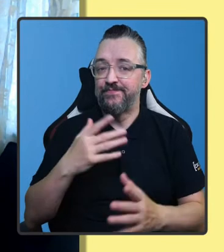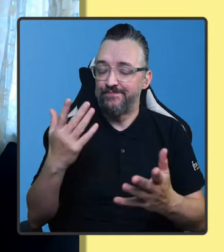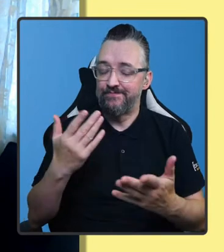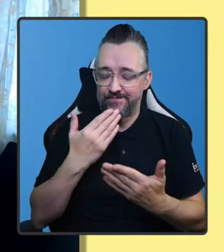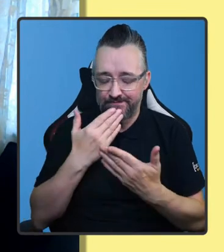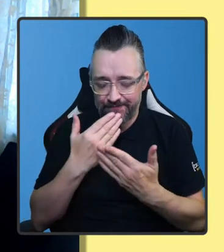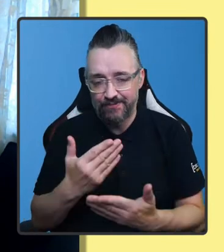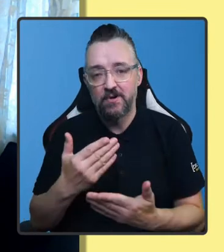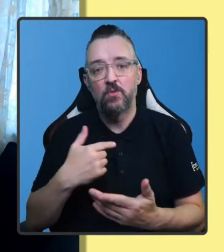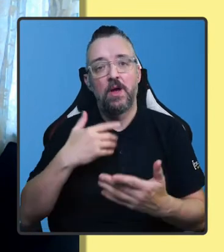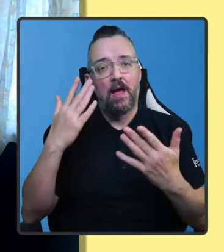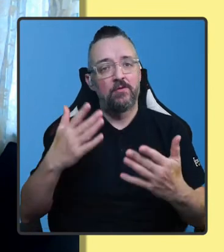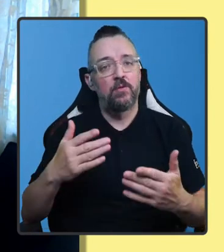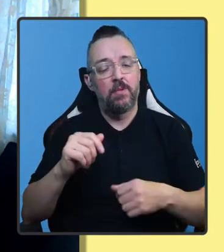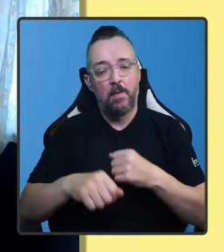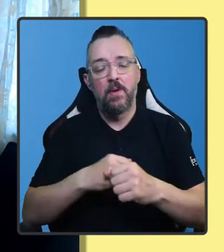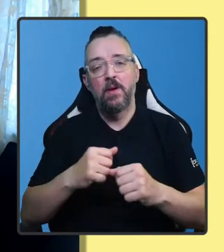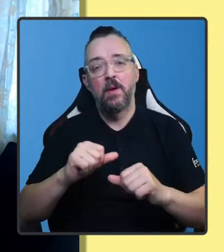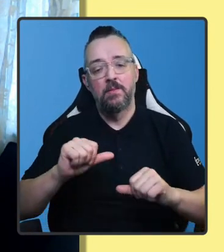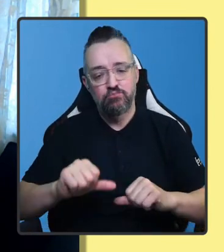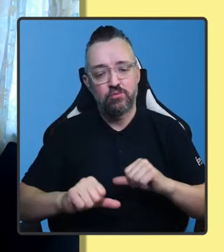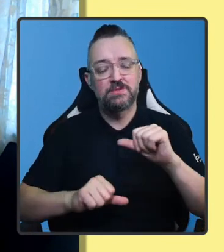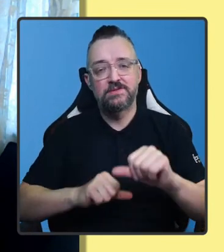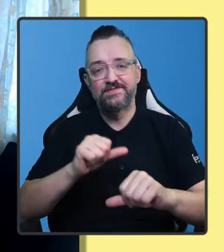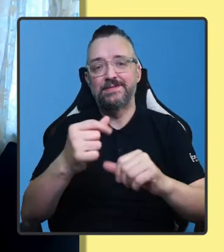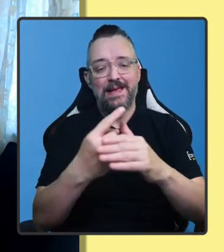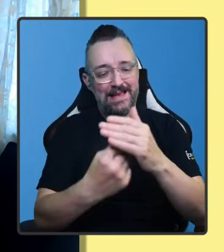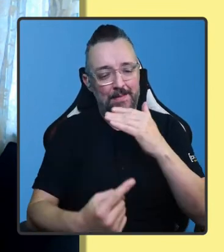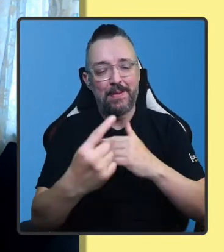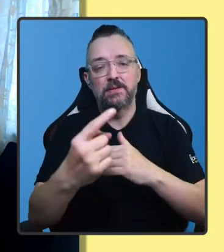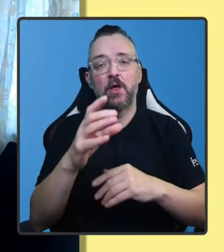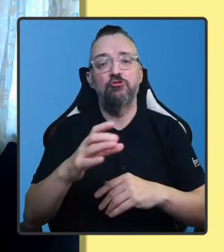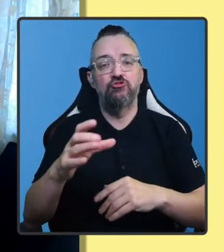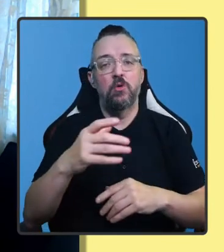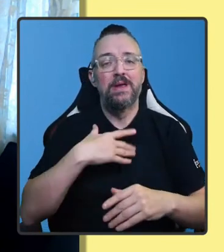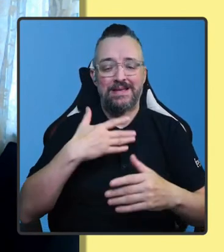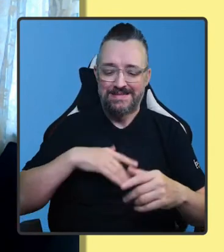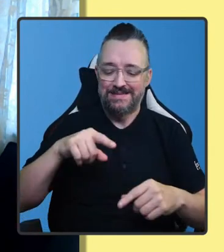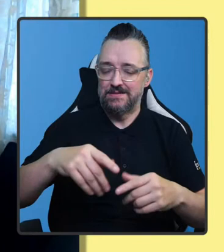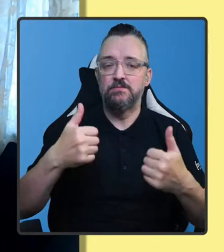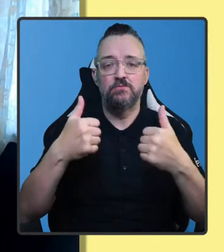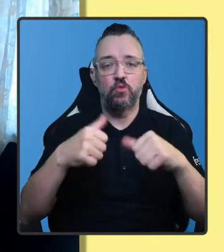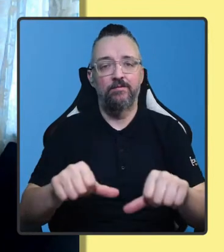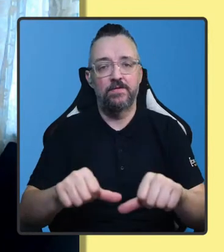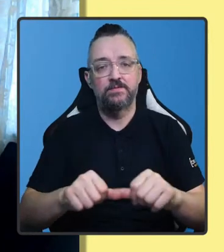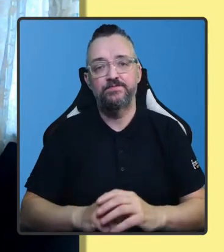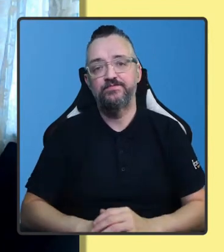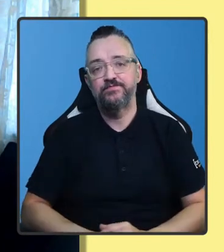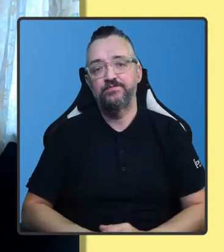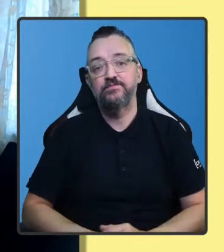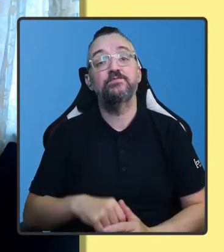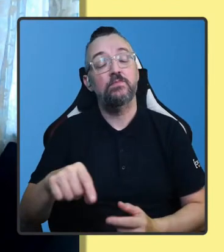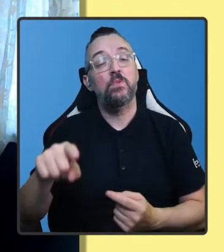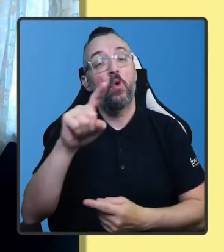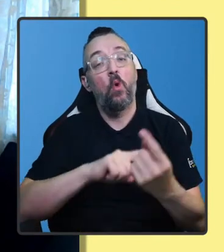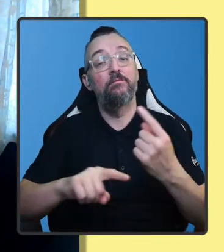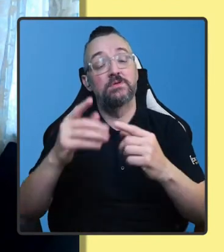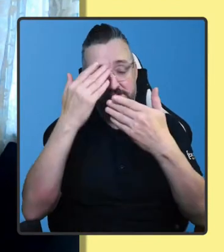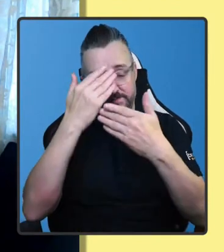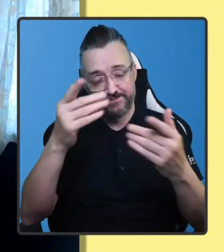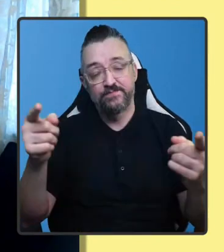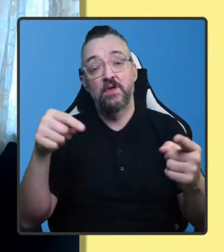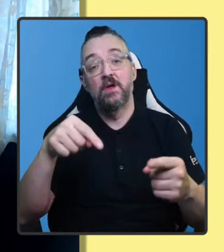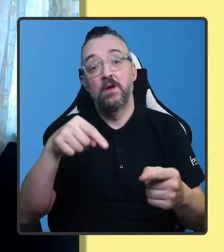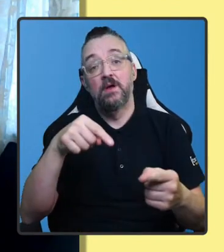progressive, equitable, inclusive, independent country that we aim to be. Conference, this resolution seeks to address